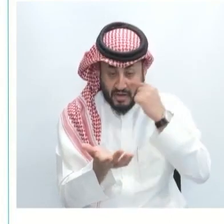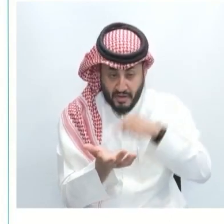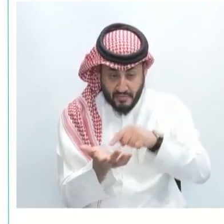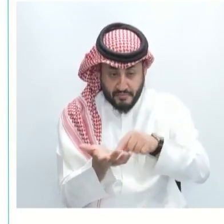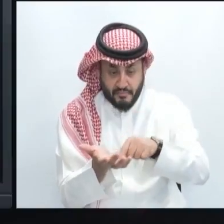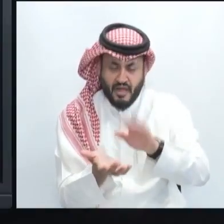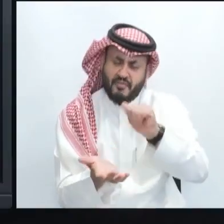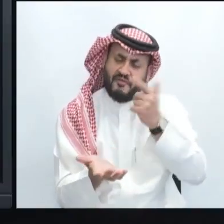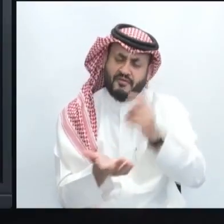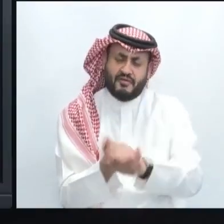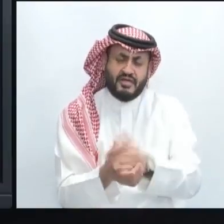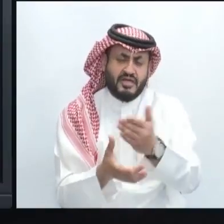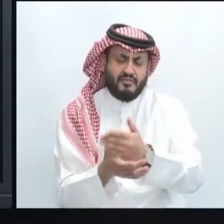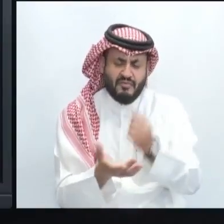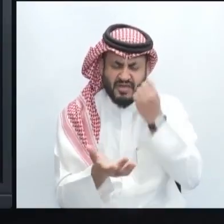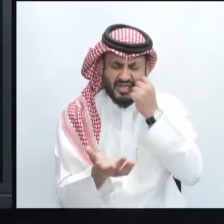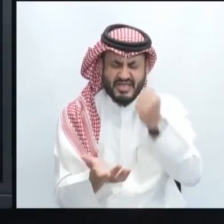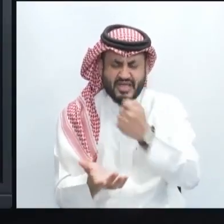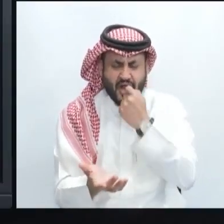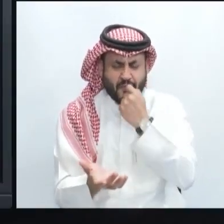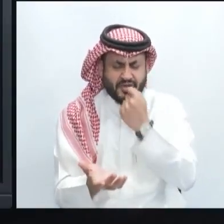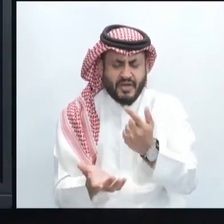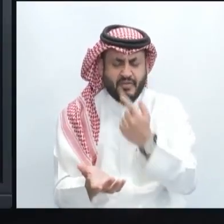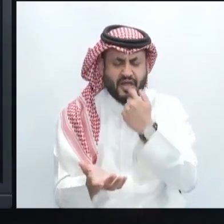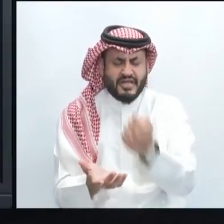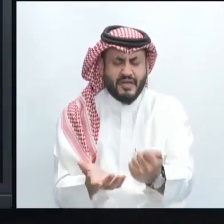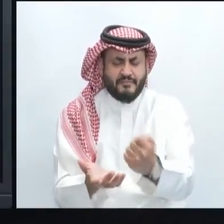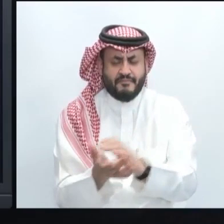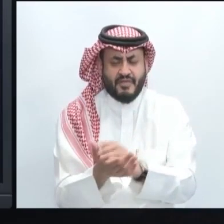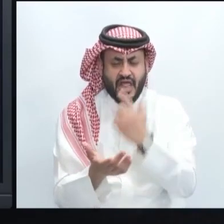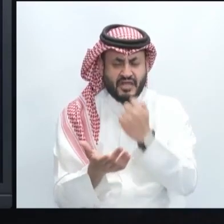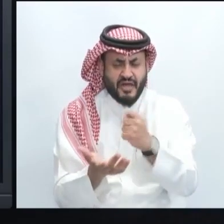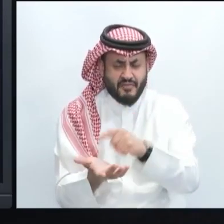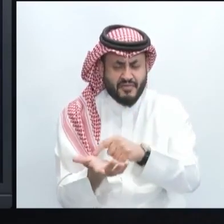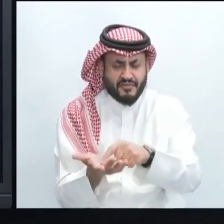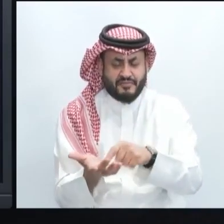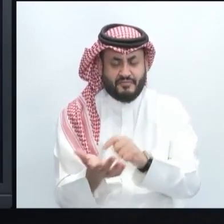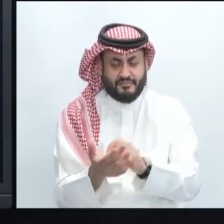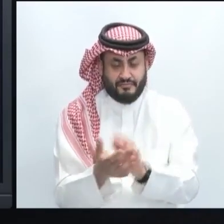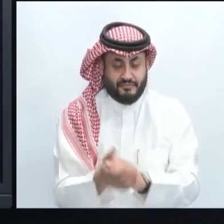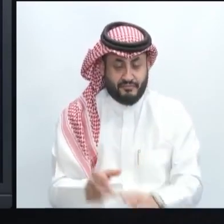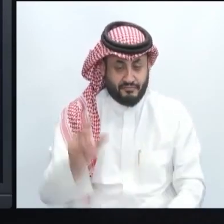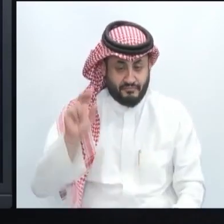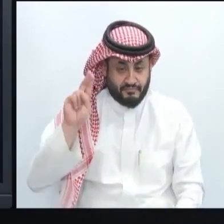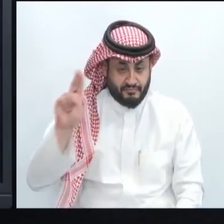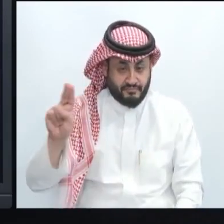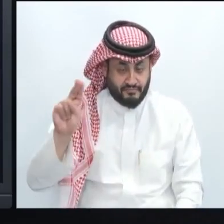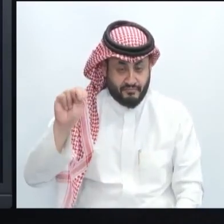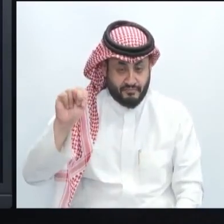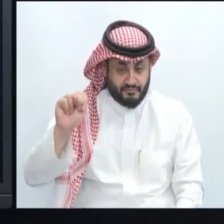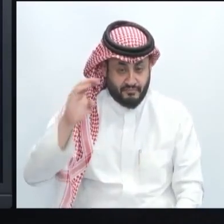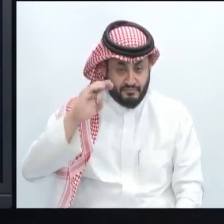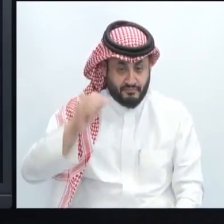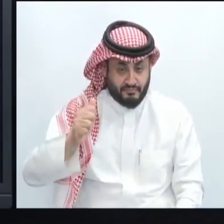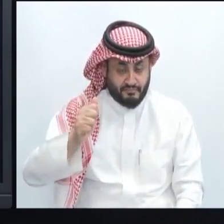can't count soup. We can't count rice. So